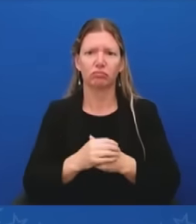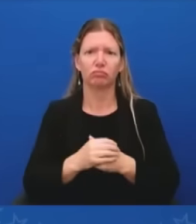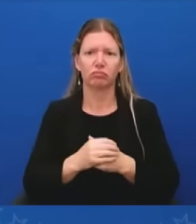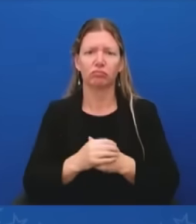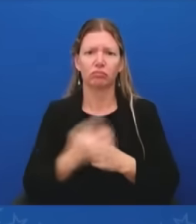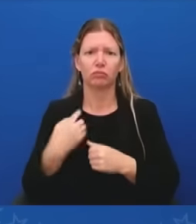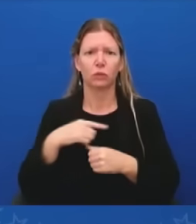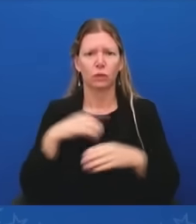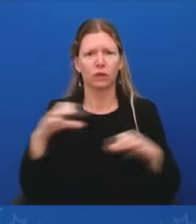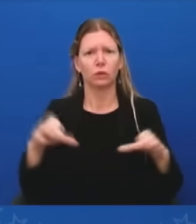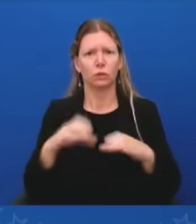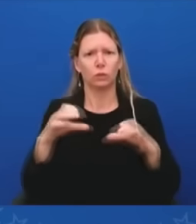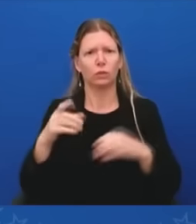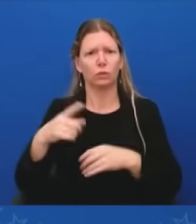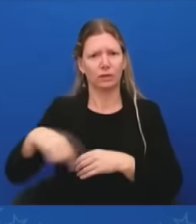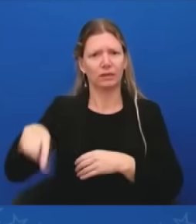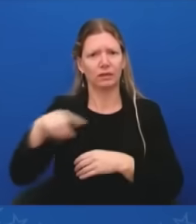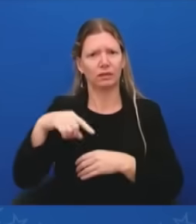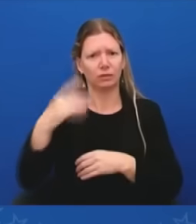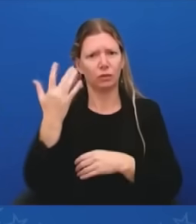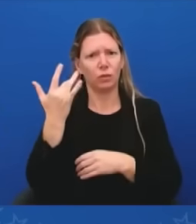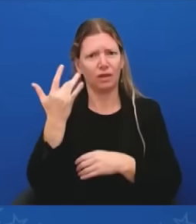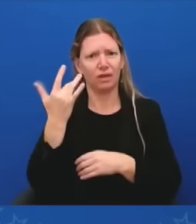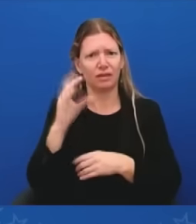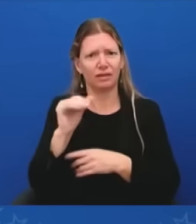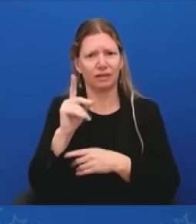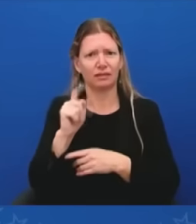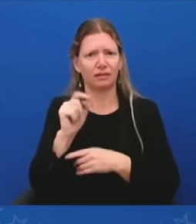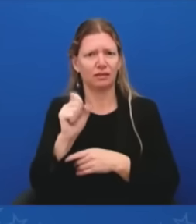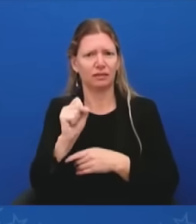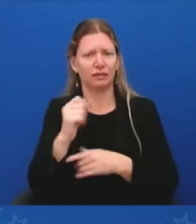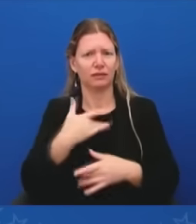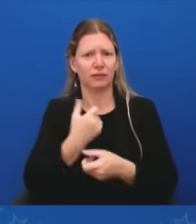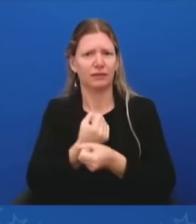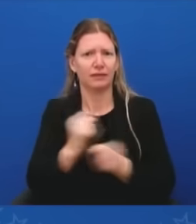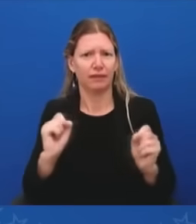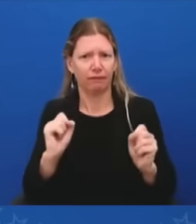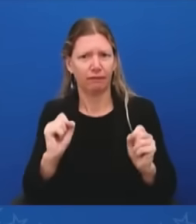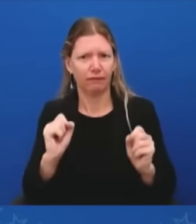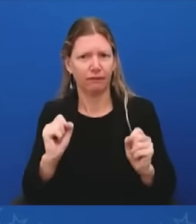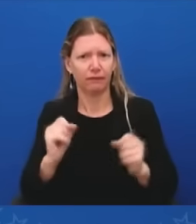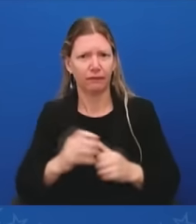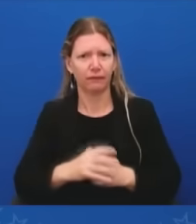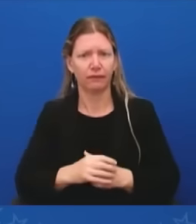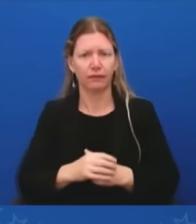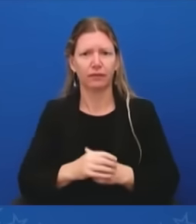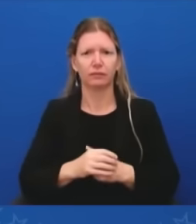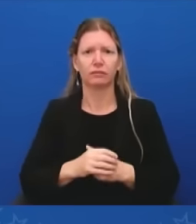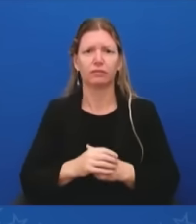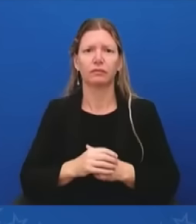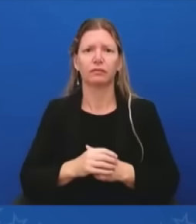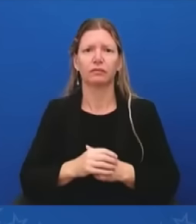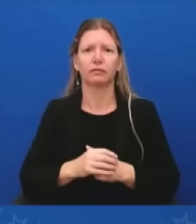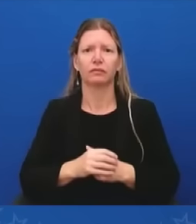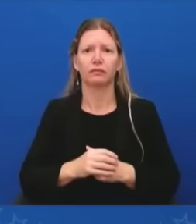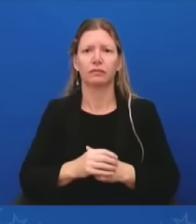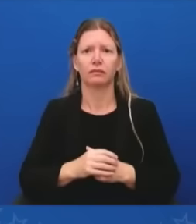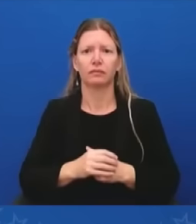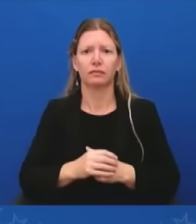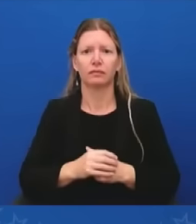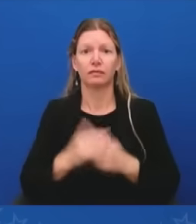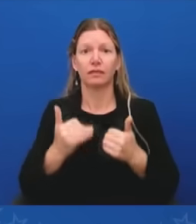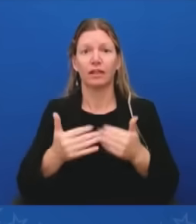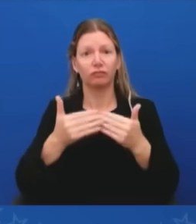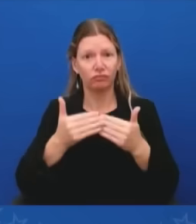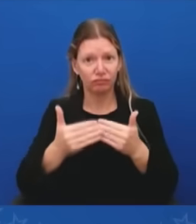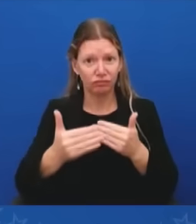Cadets,Make no mistake, there remains a hard power world. You